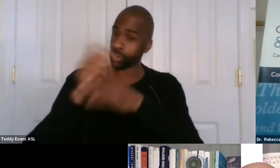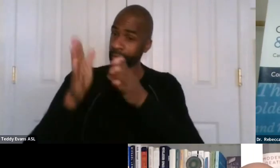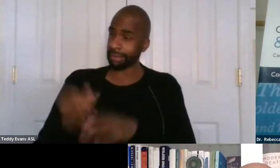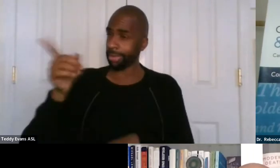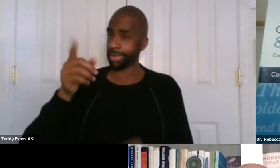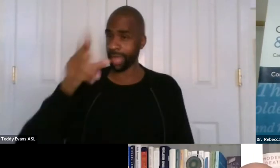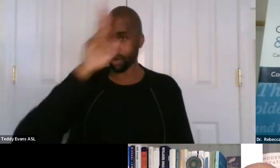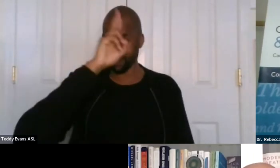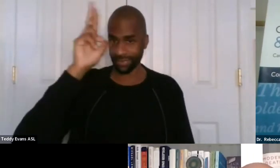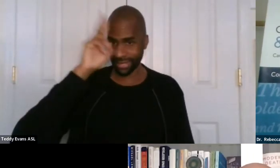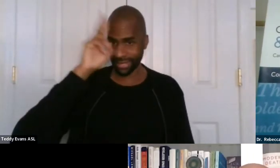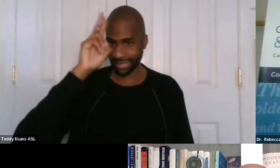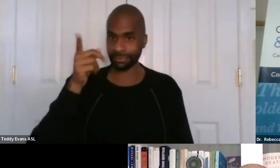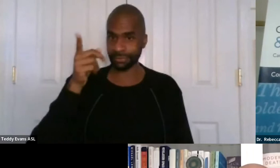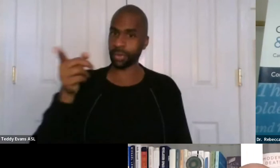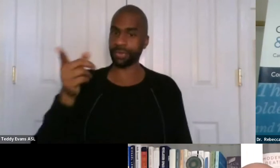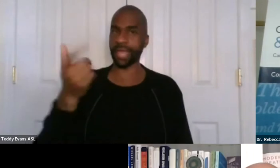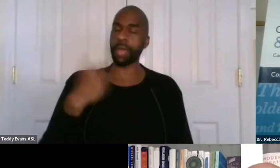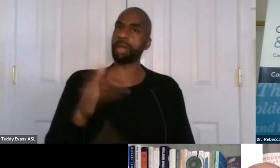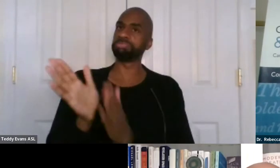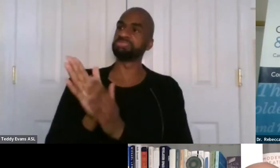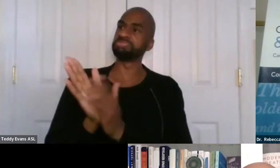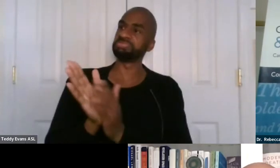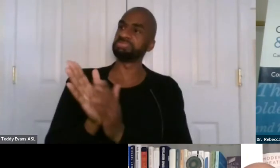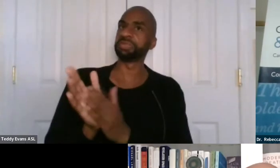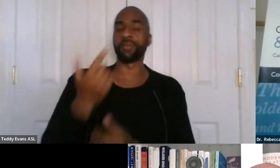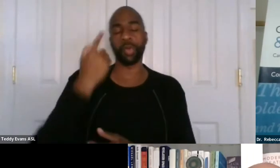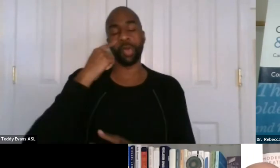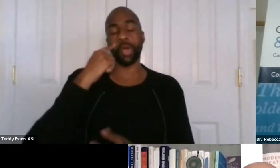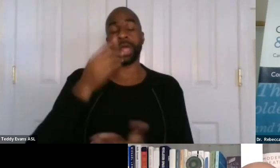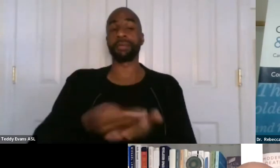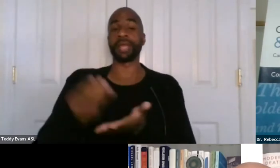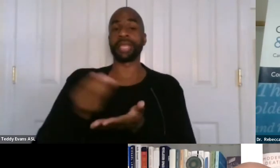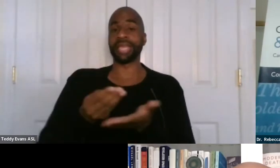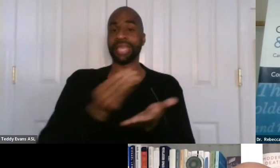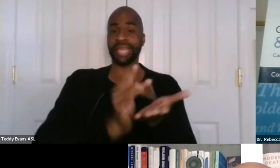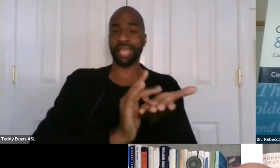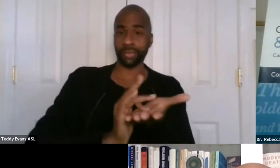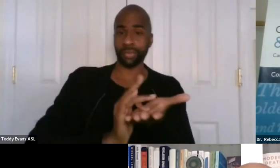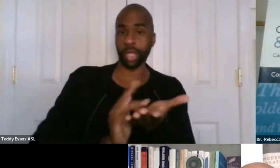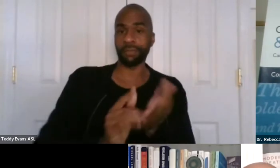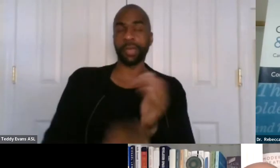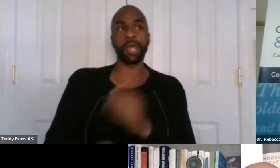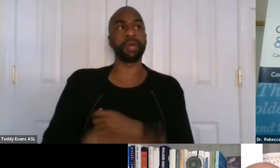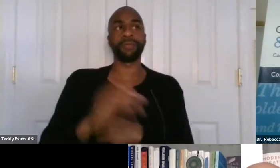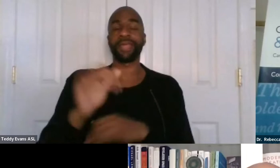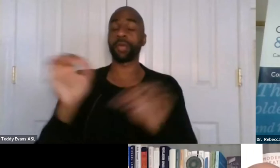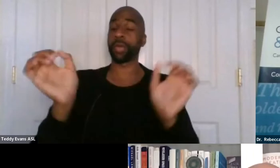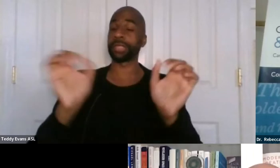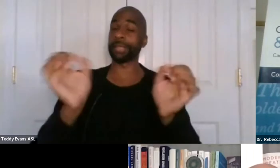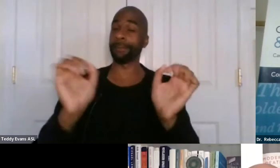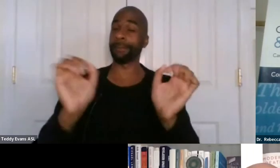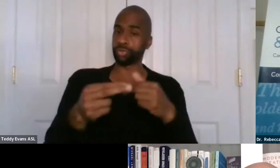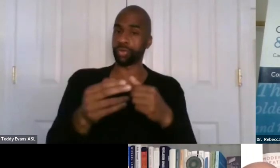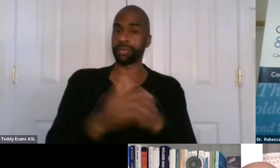giving opioids or negotiating opioids, often at the middle of the night in the emergency room, in the wards, etc. I do think that newer